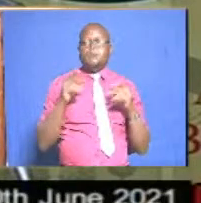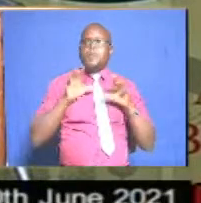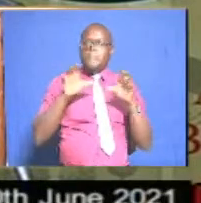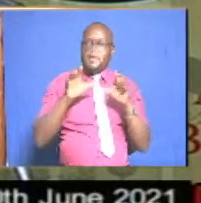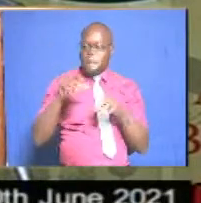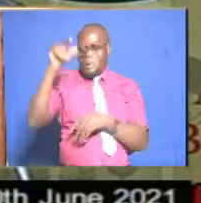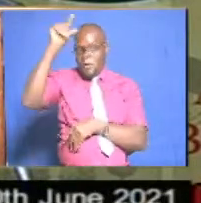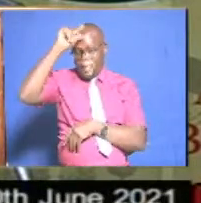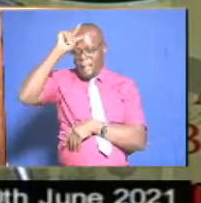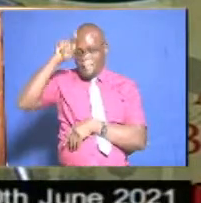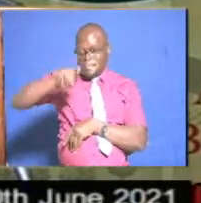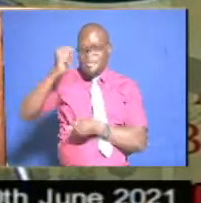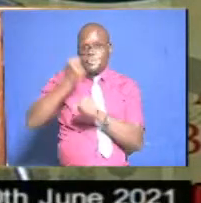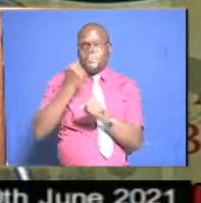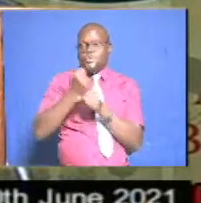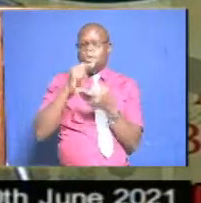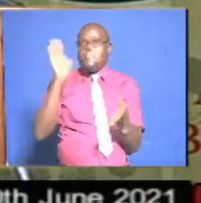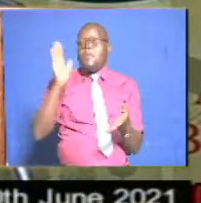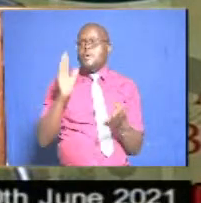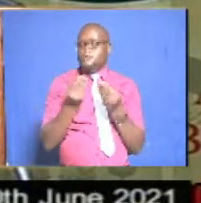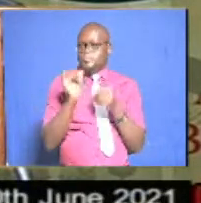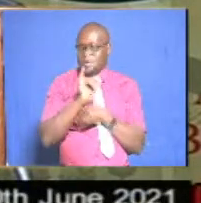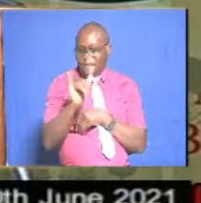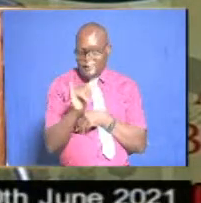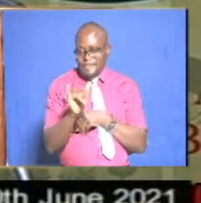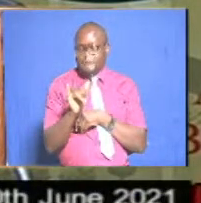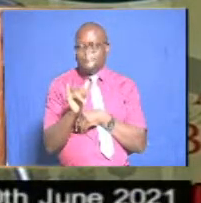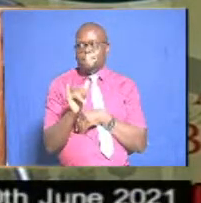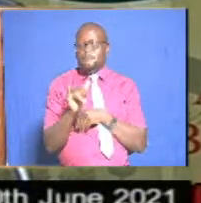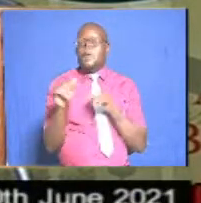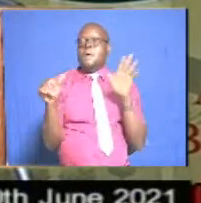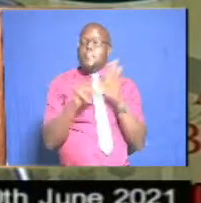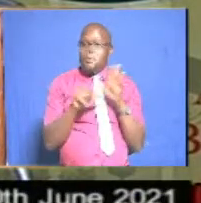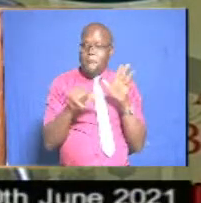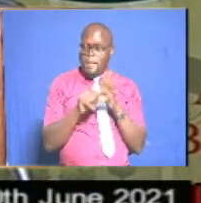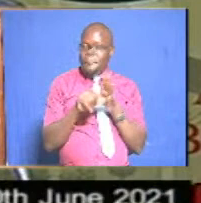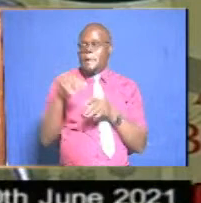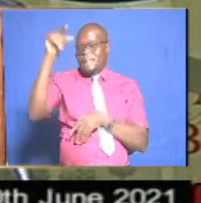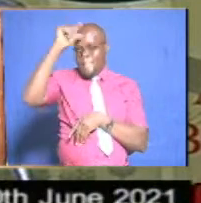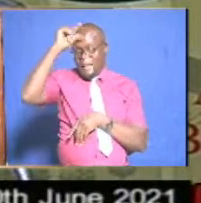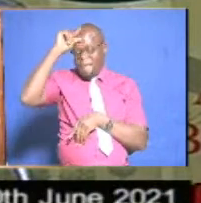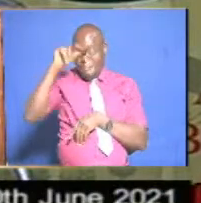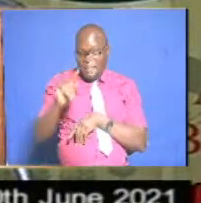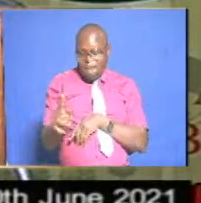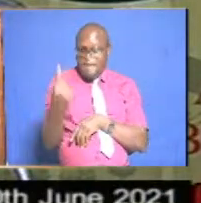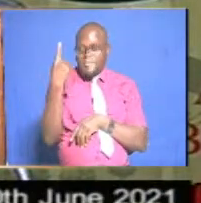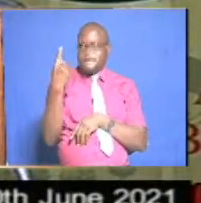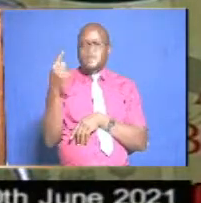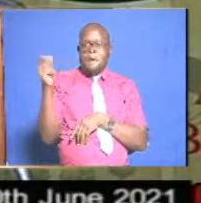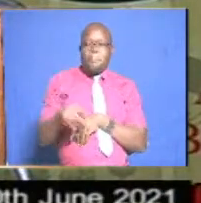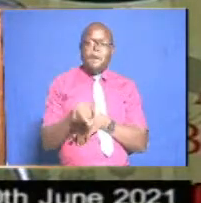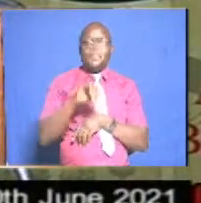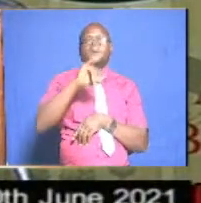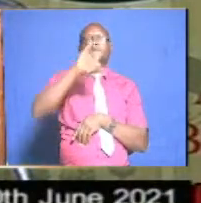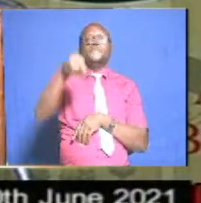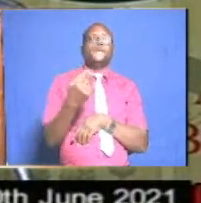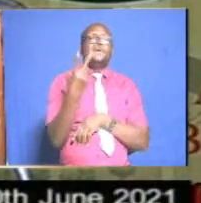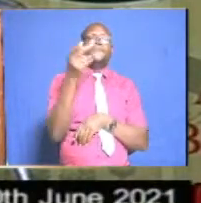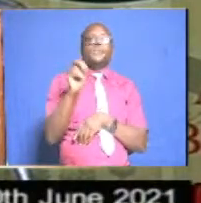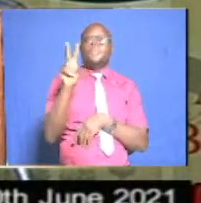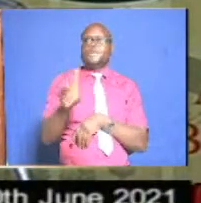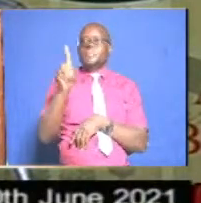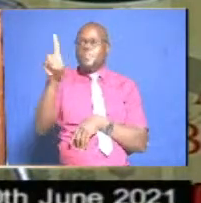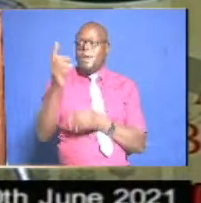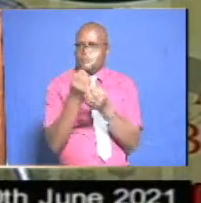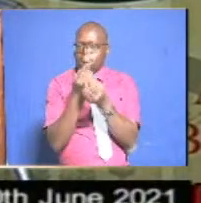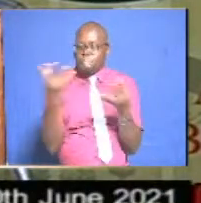government. In order to address these twin problems, the government on 1st of January 2021 rolled